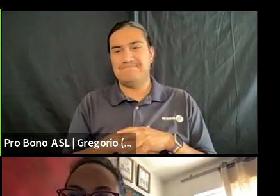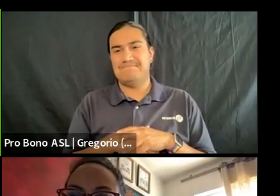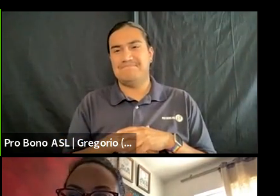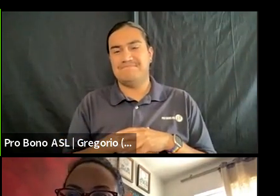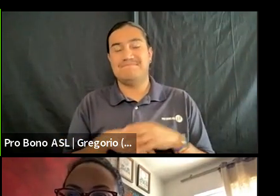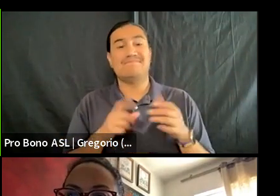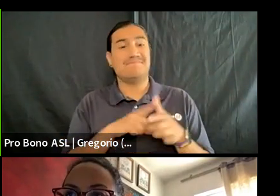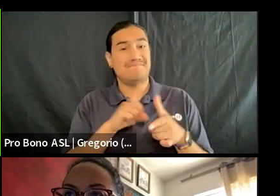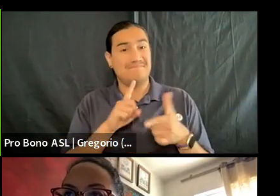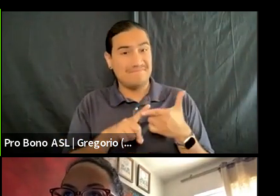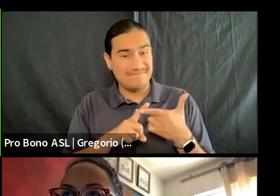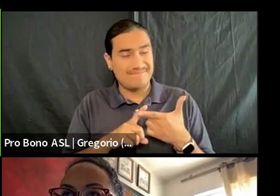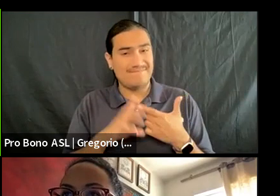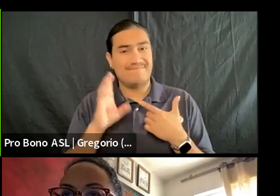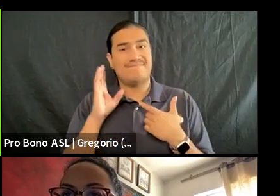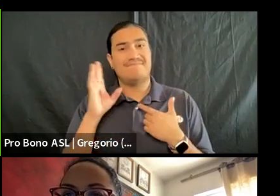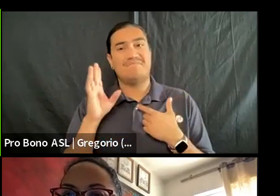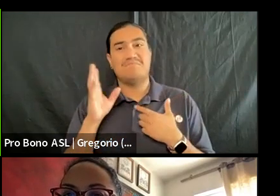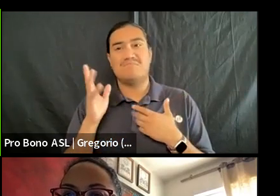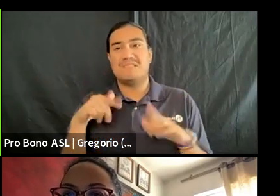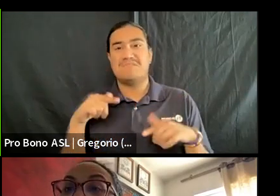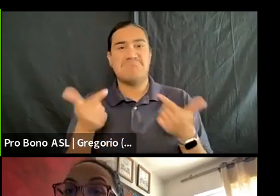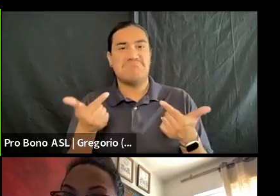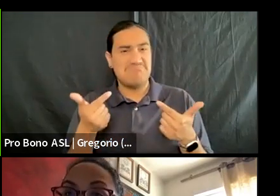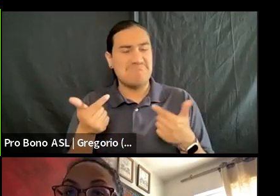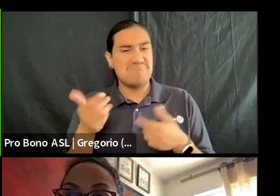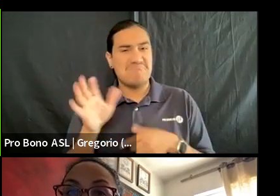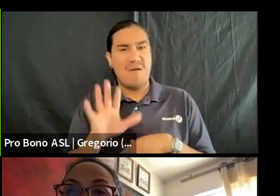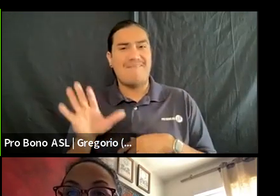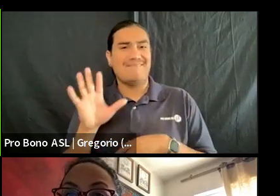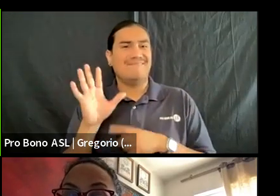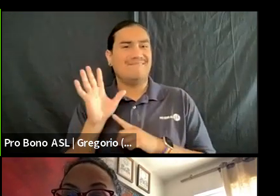And then I'll give you 5 minutes or